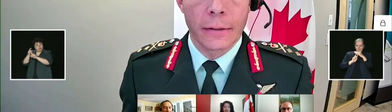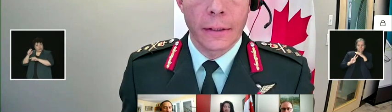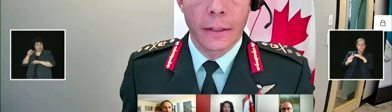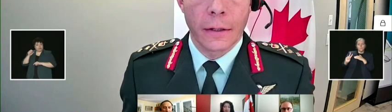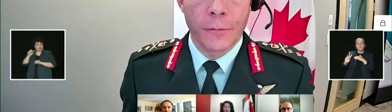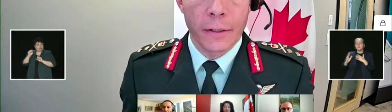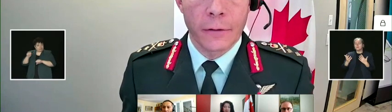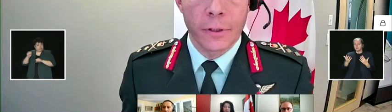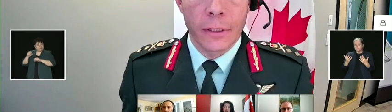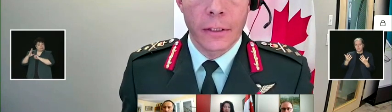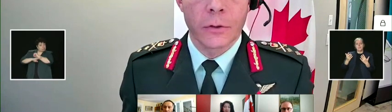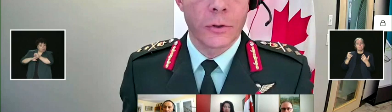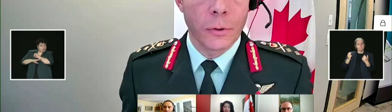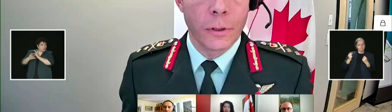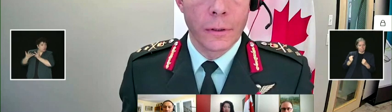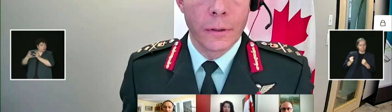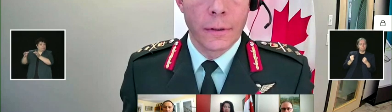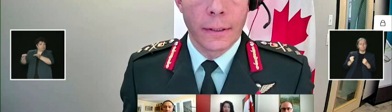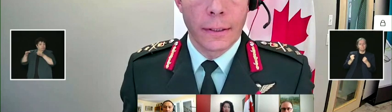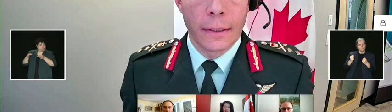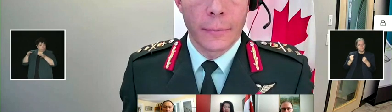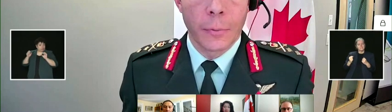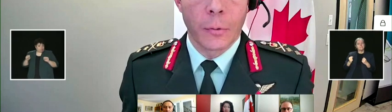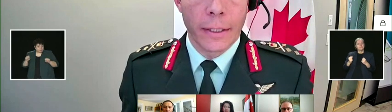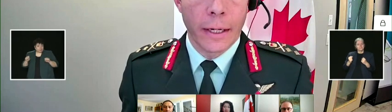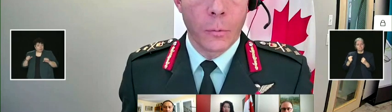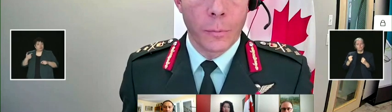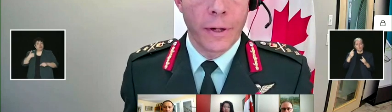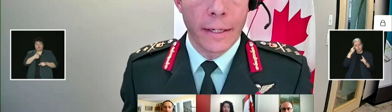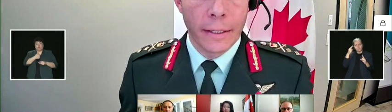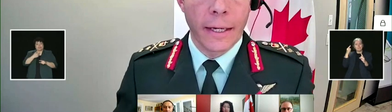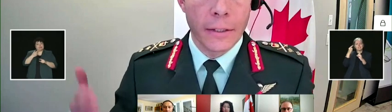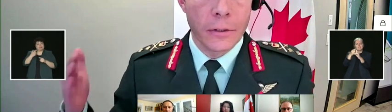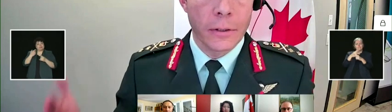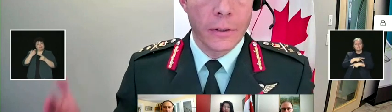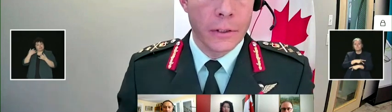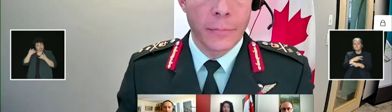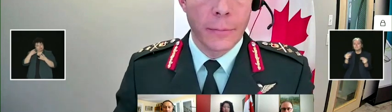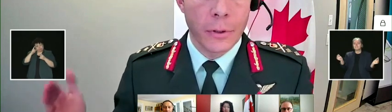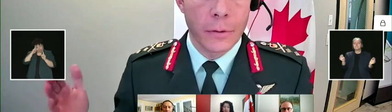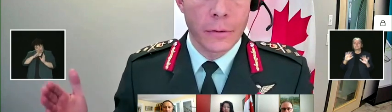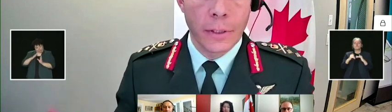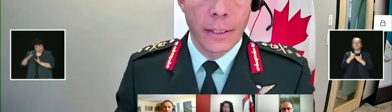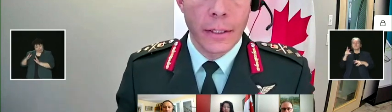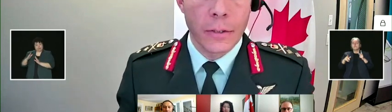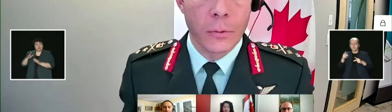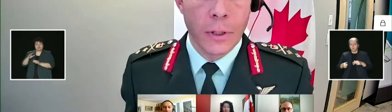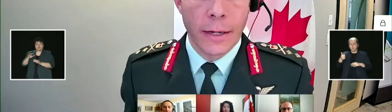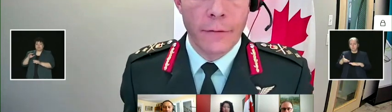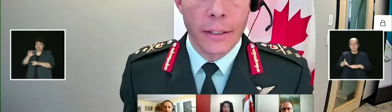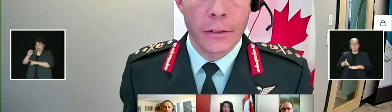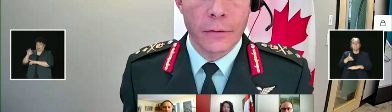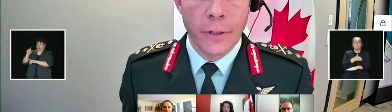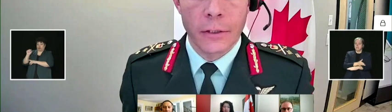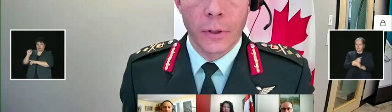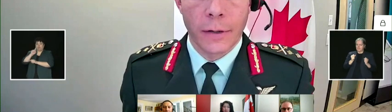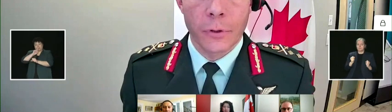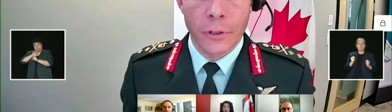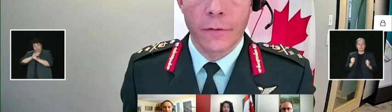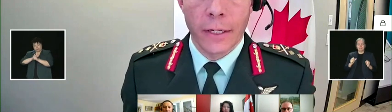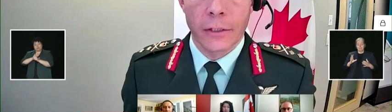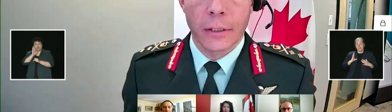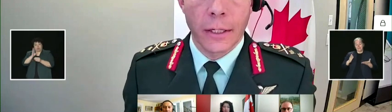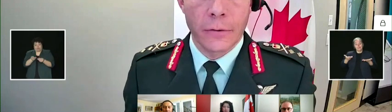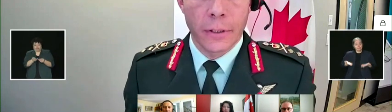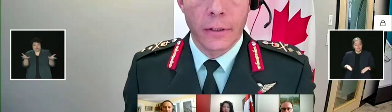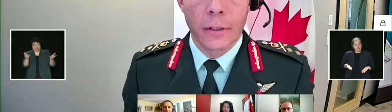target effectively and sooner. But right now, we're planning against September. Canadians who want to have access to vaccine will have